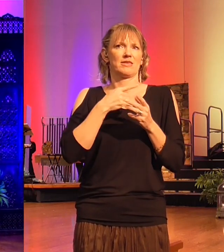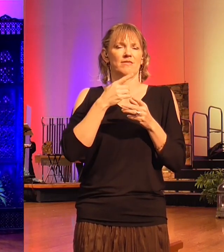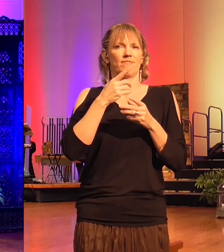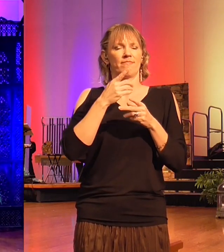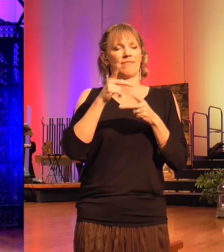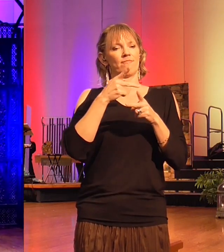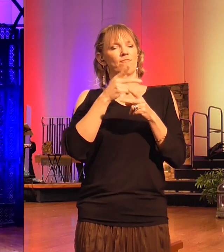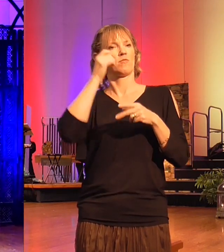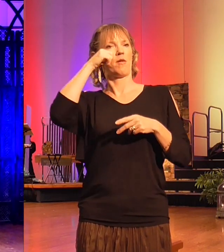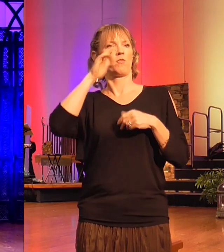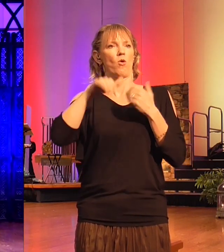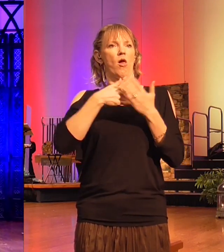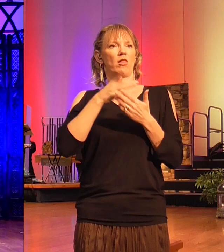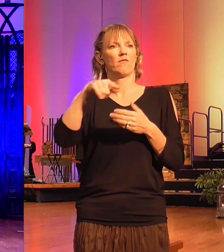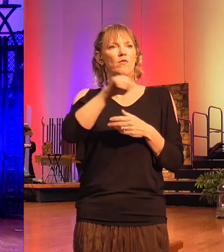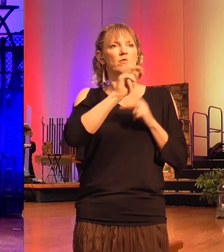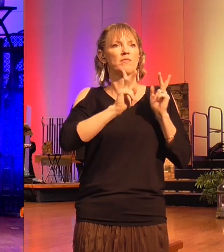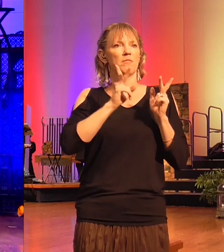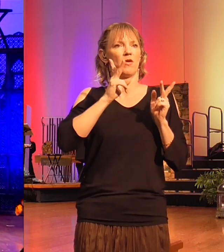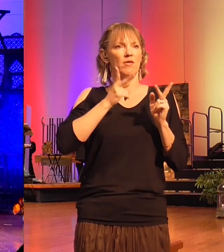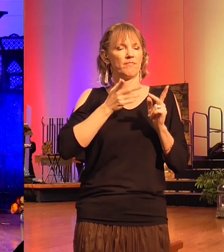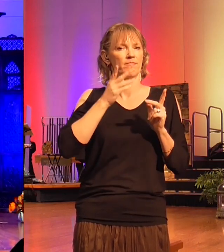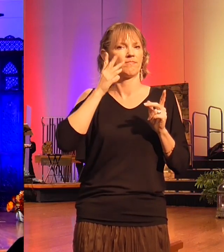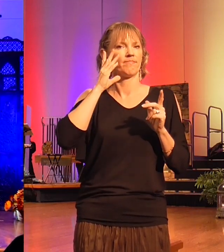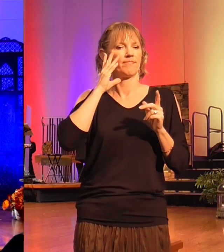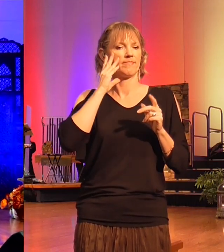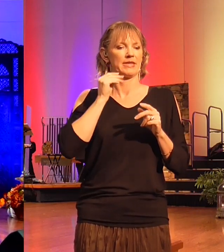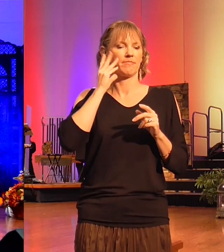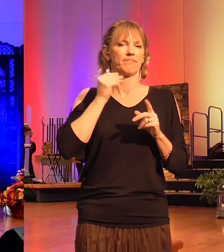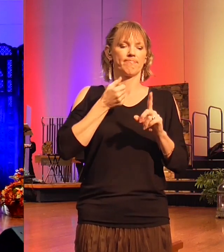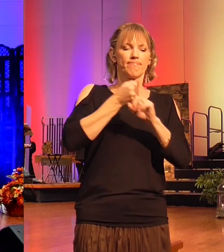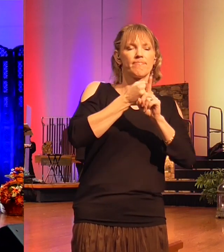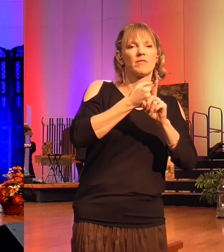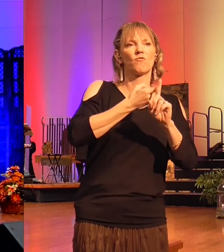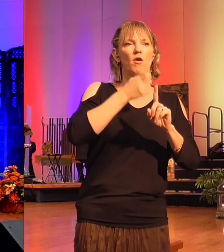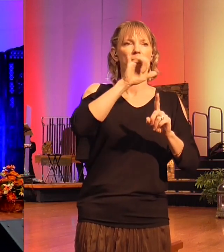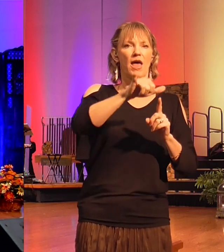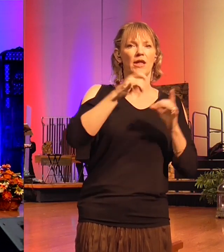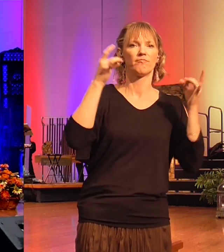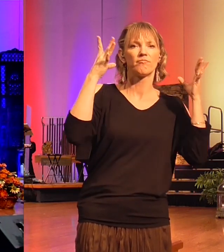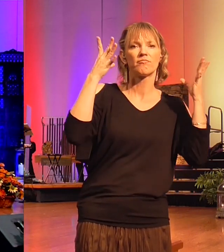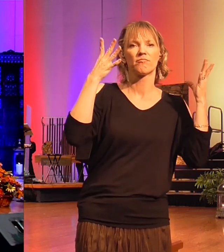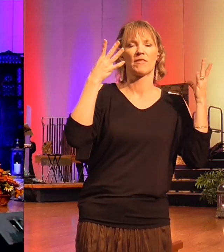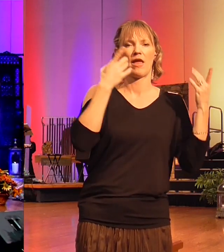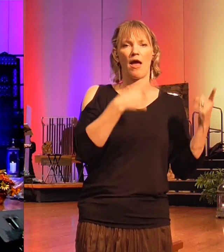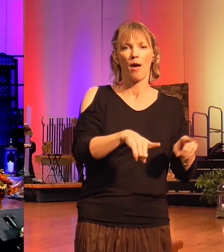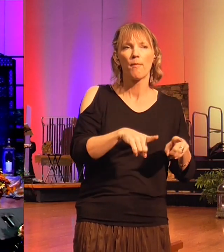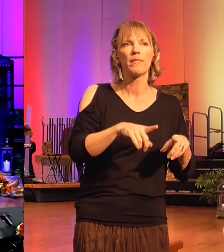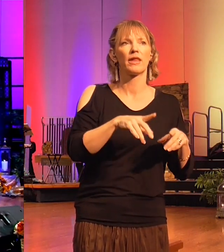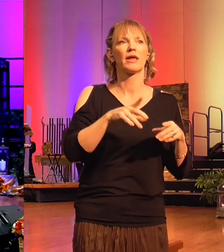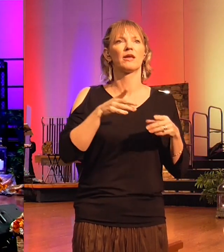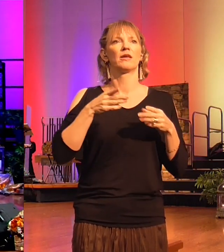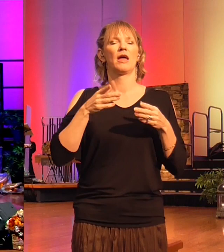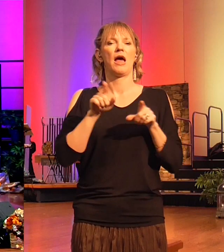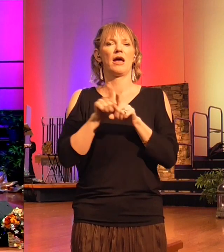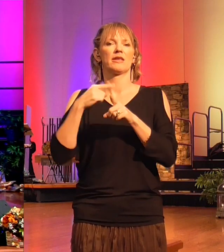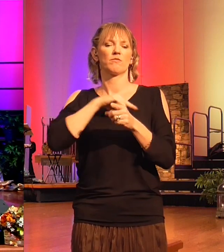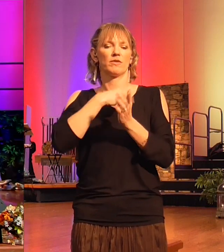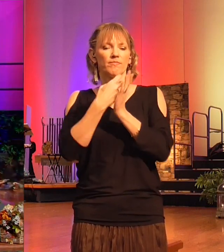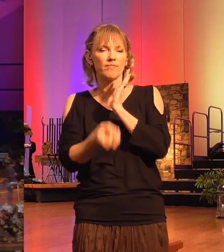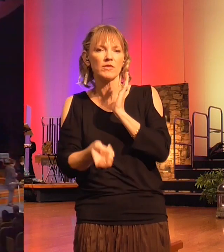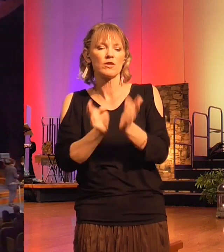terrible tragedy in our hearts and in our consciousness as we move into this time of song, of silence, and